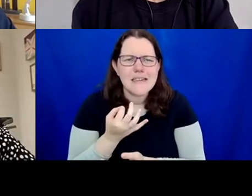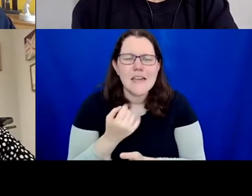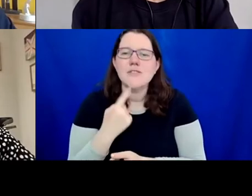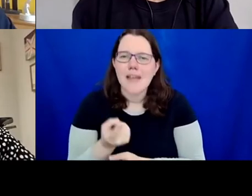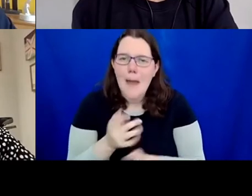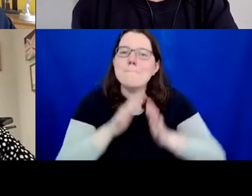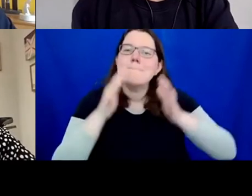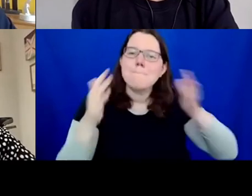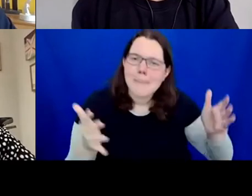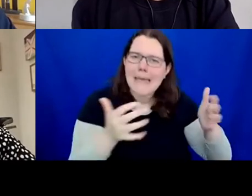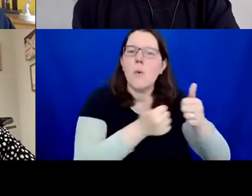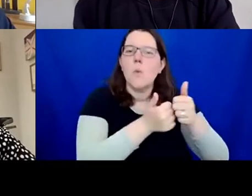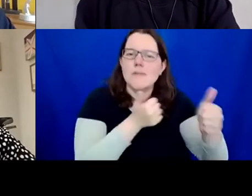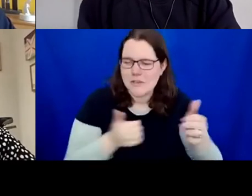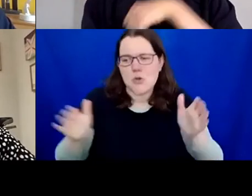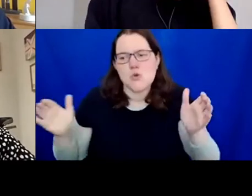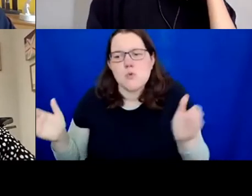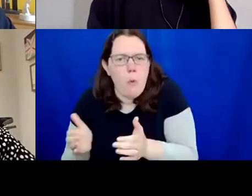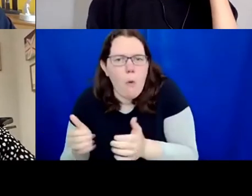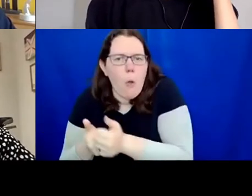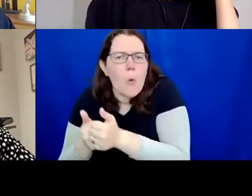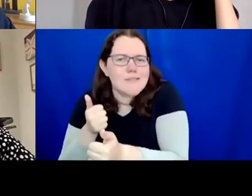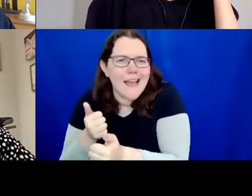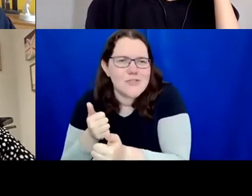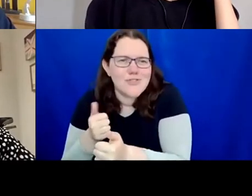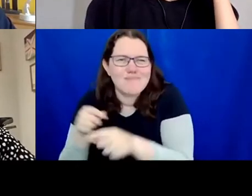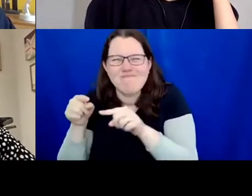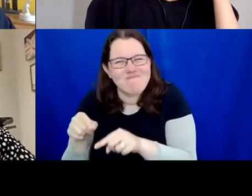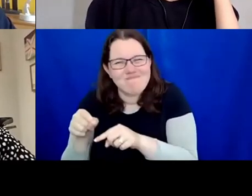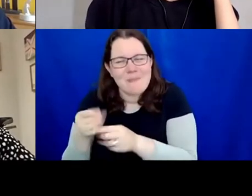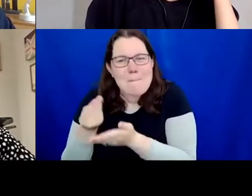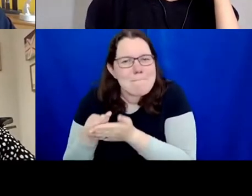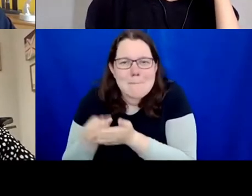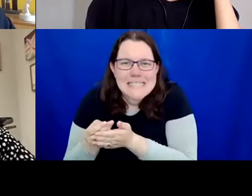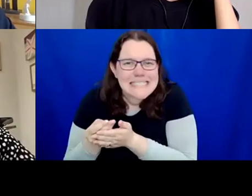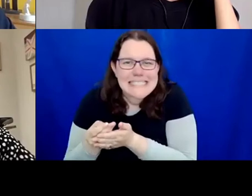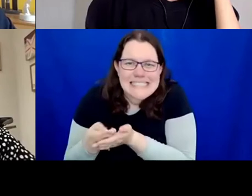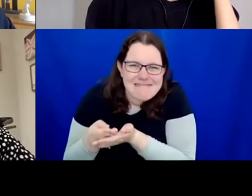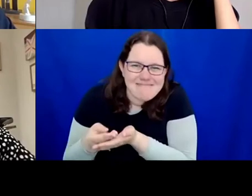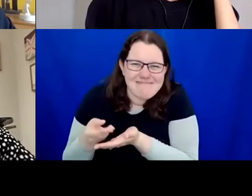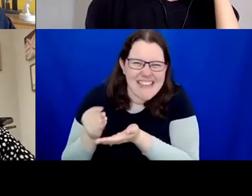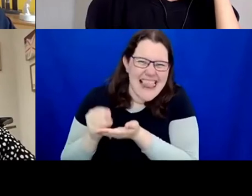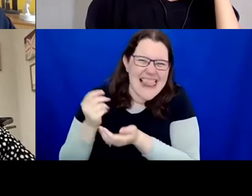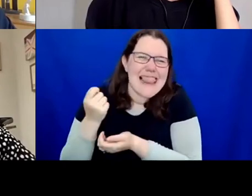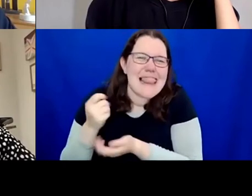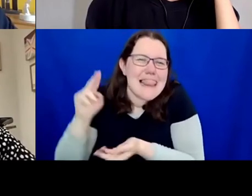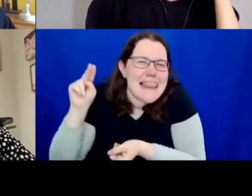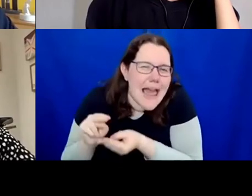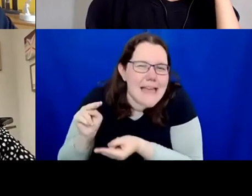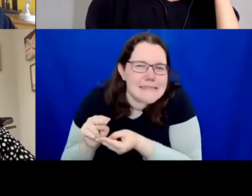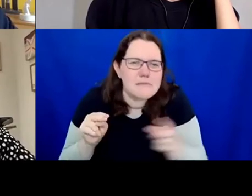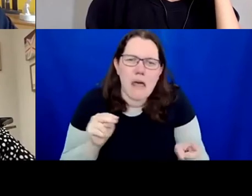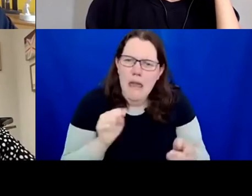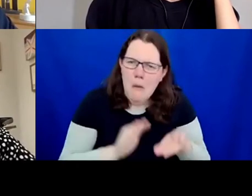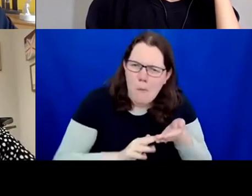big organisations and small organisations with less resources, and that making the programme accessible